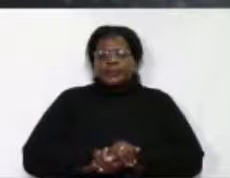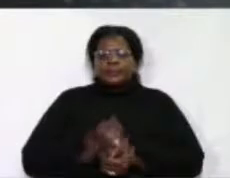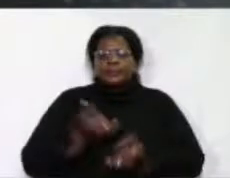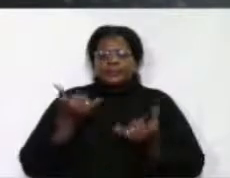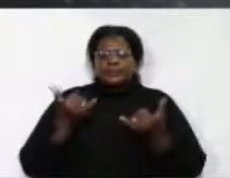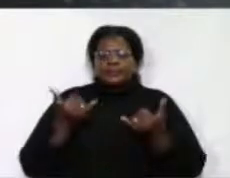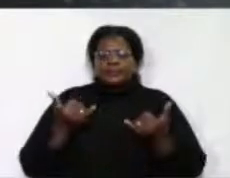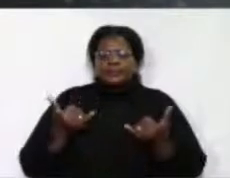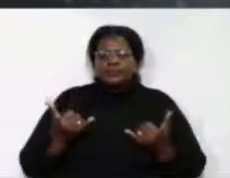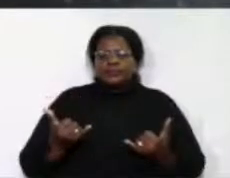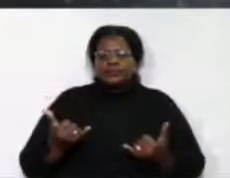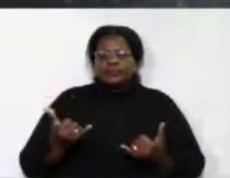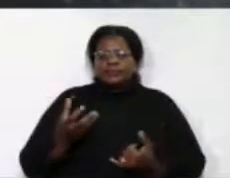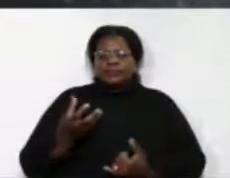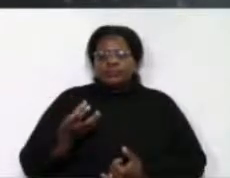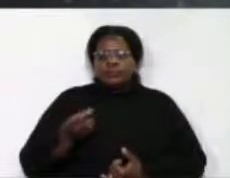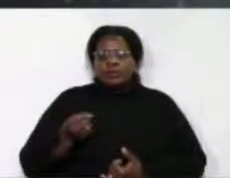a